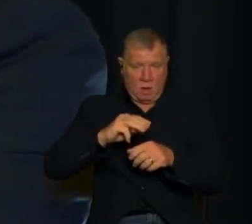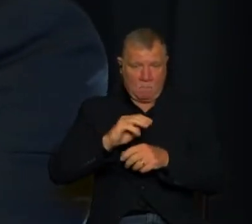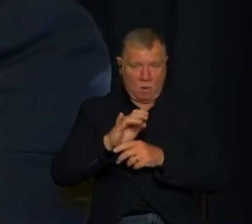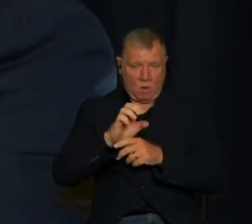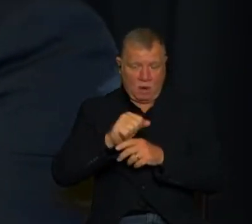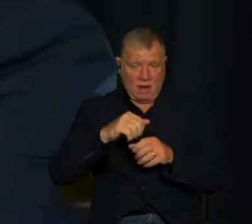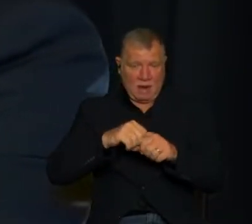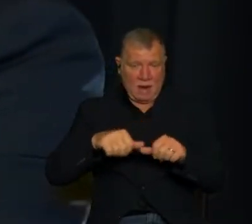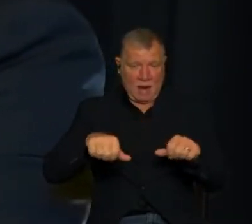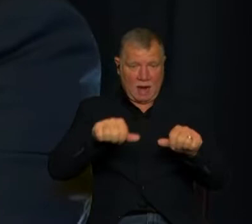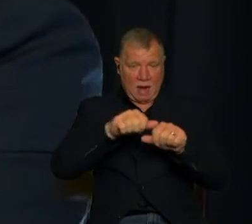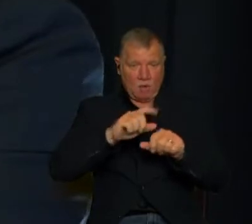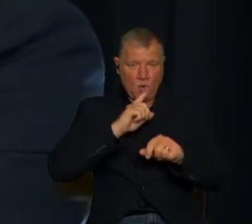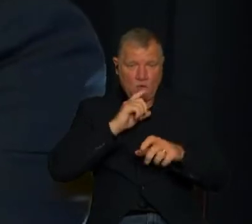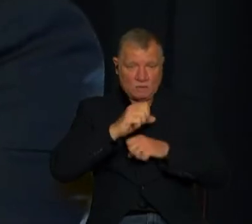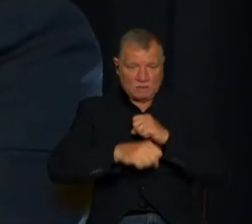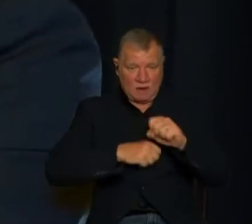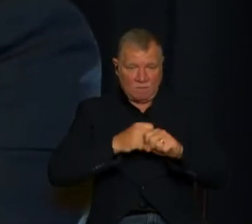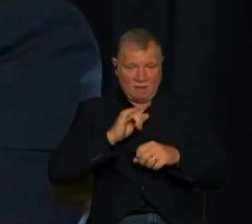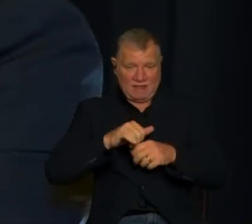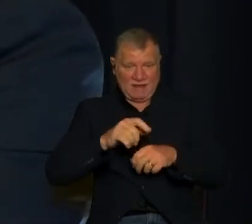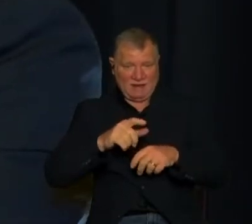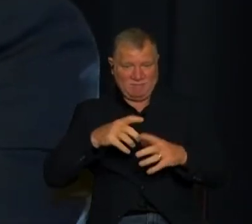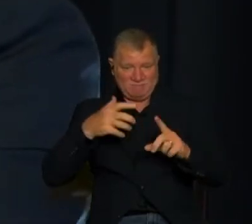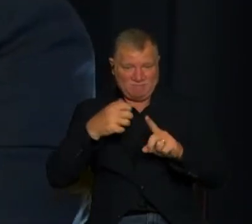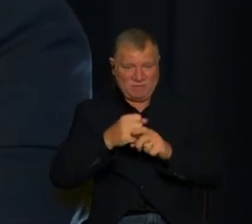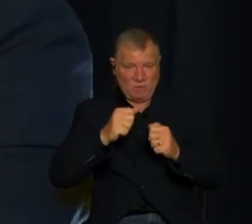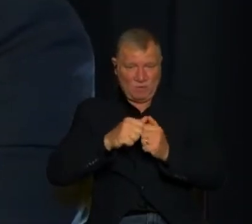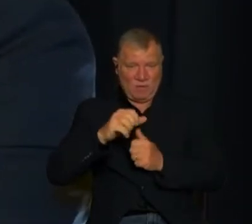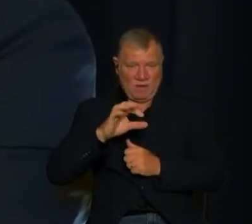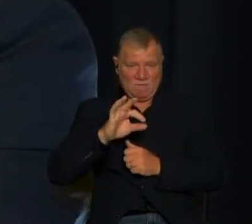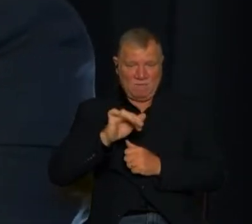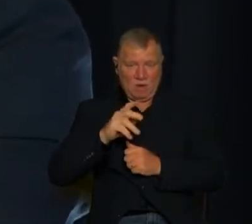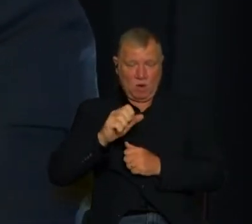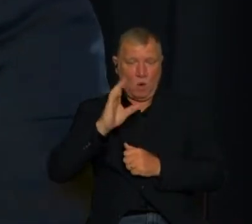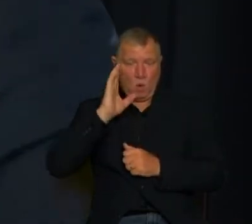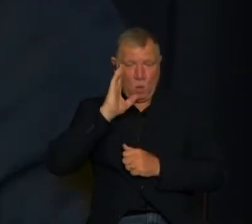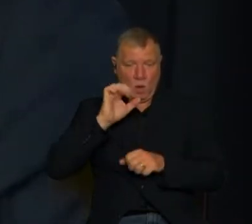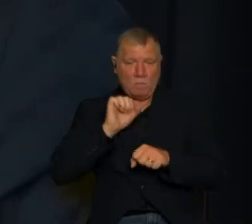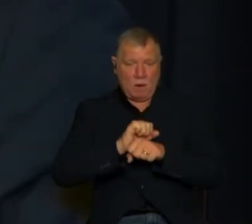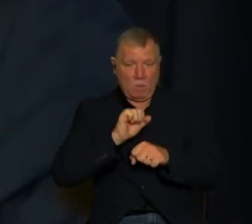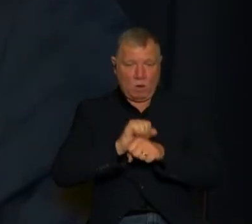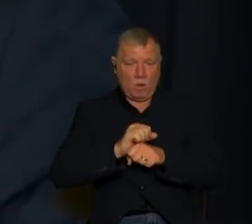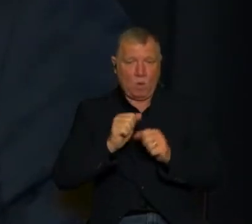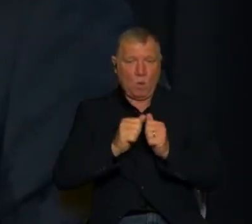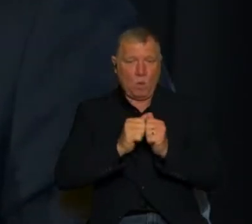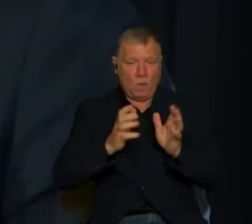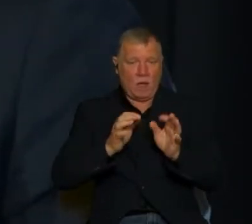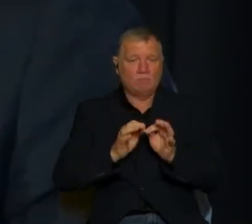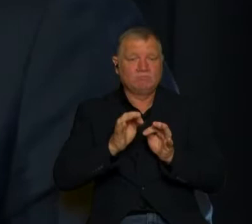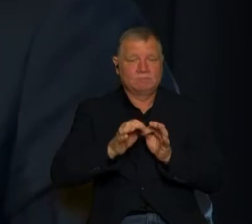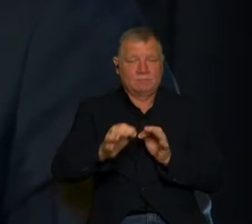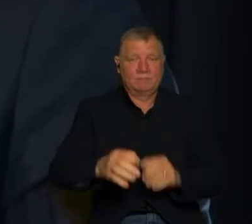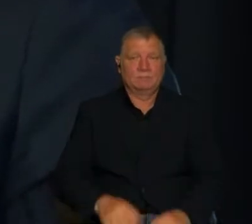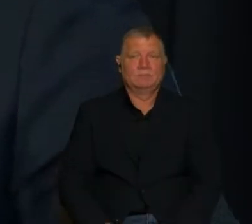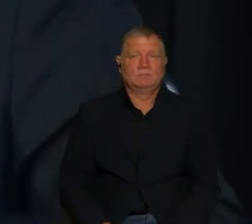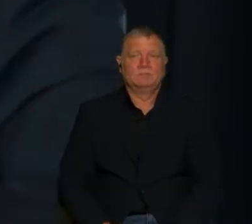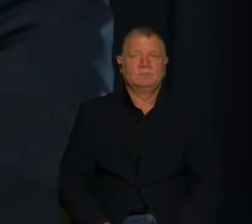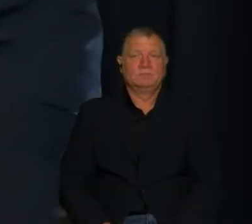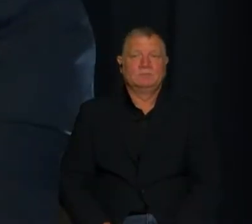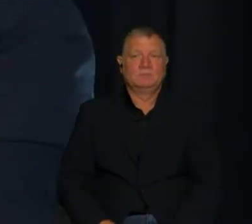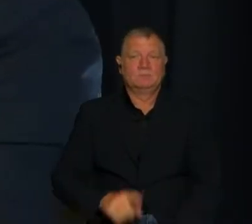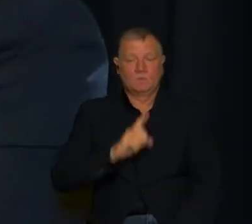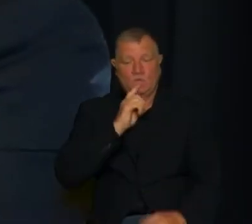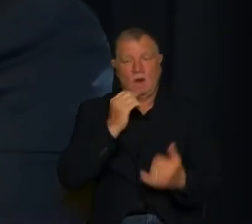in areas that also suffered damages related to Fiona will be worked on without delay.